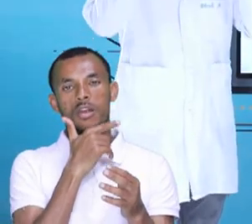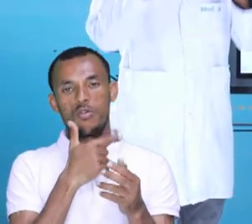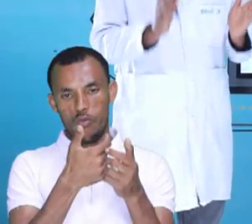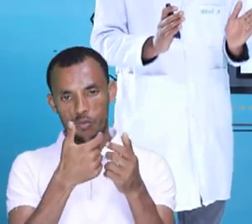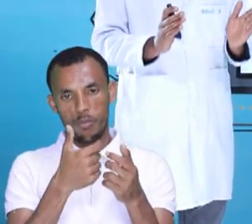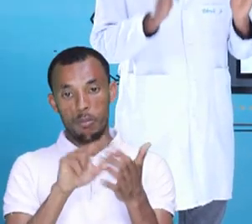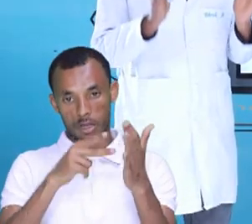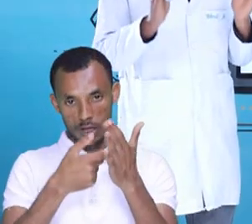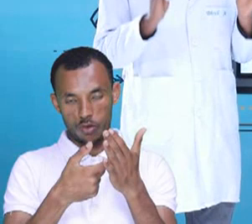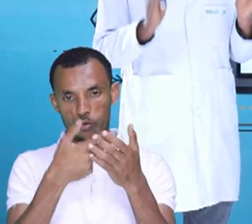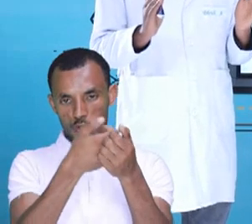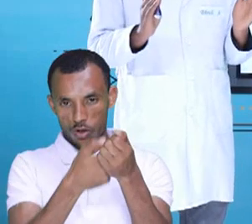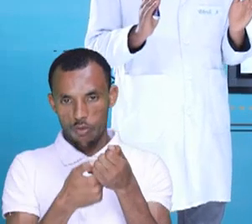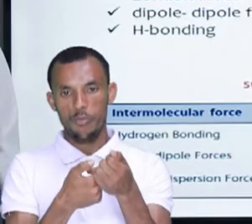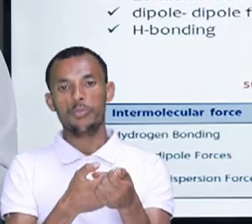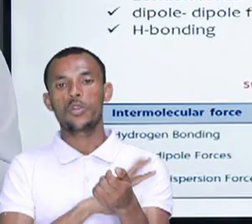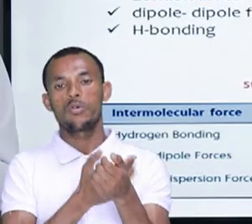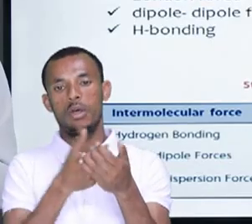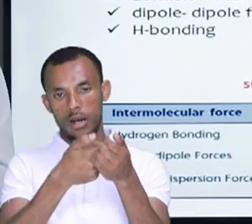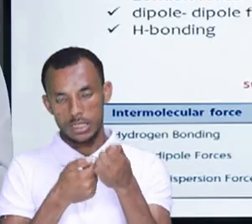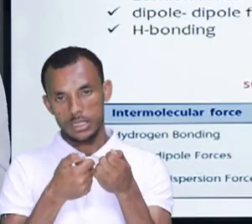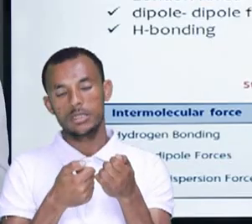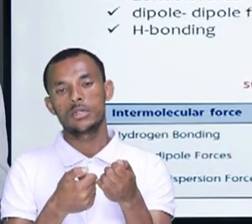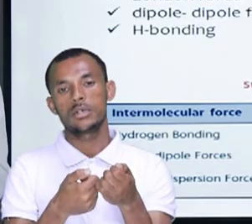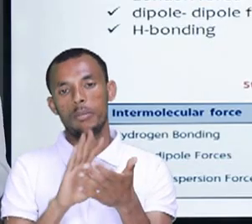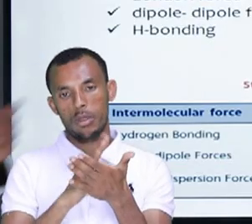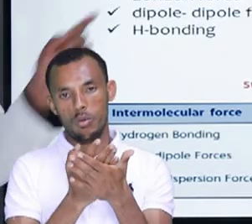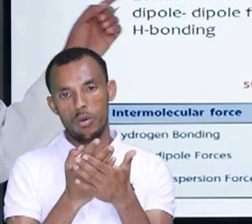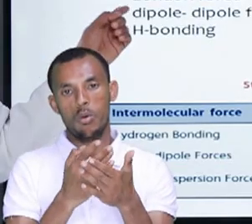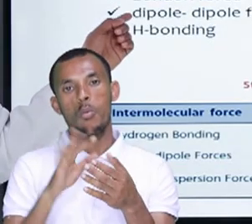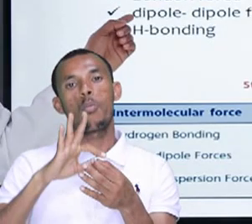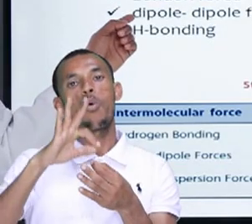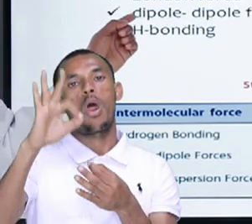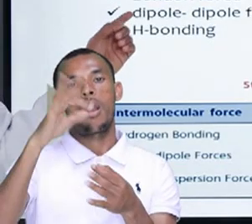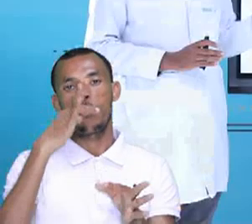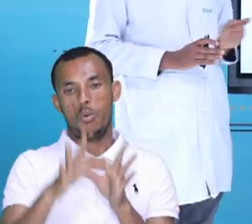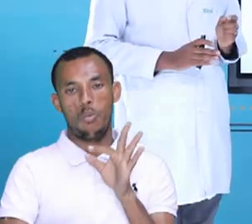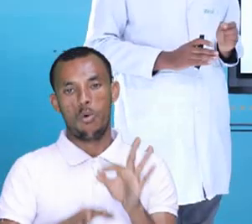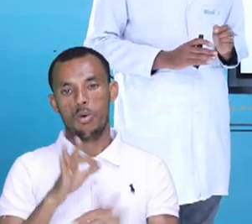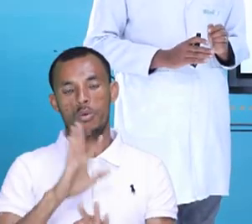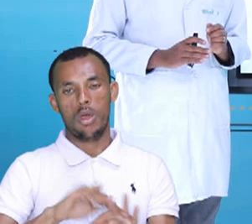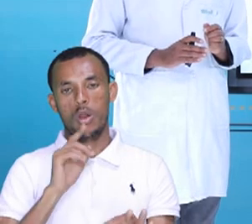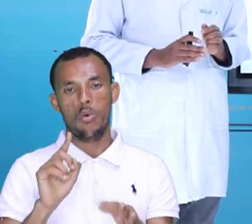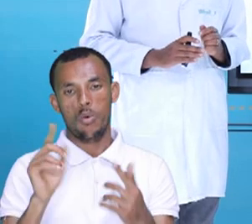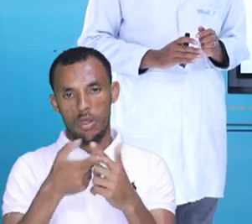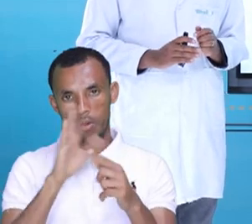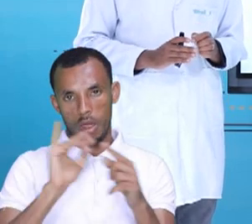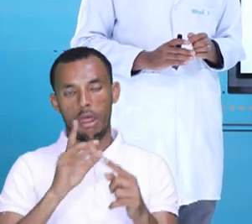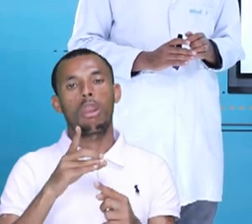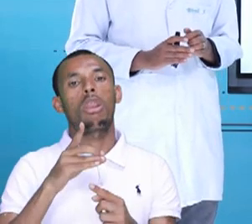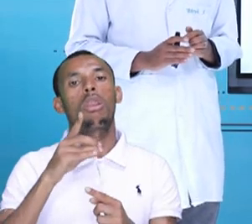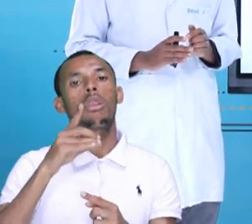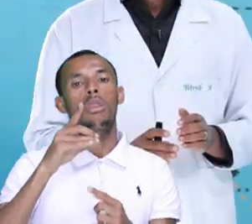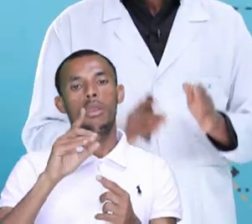attraction between what types of molecule? Between non-polar molecules. The other one is